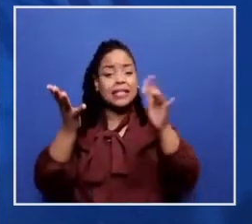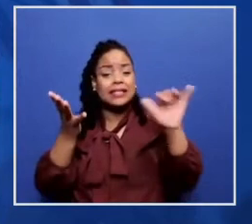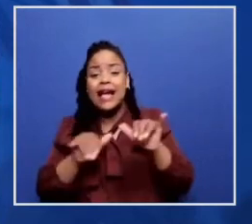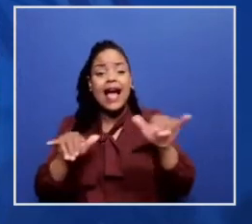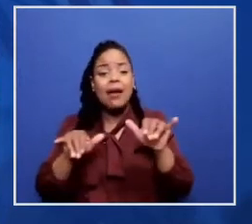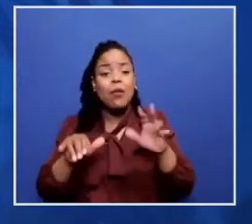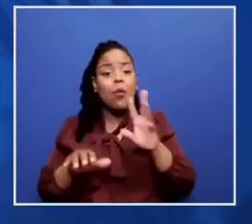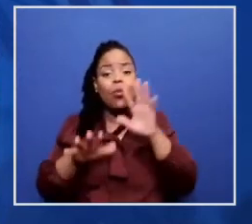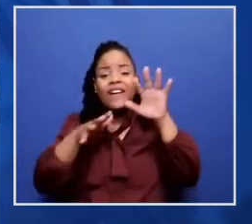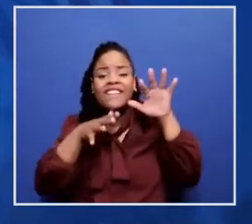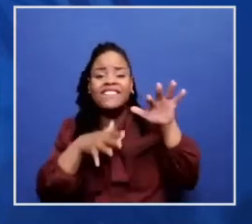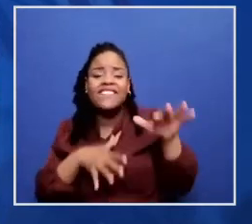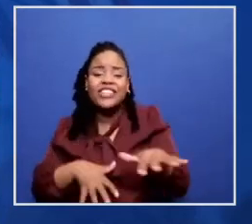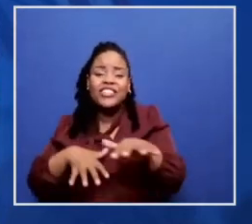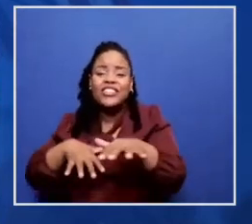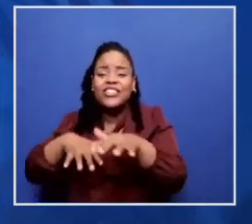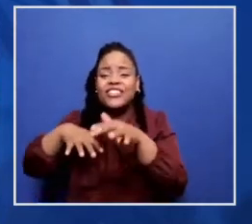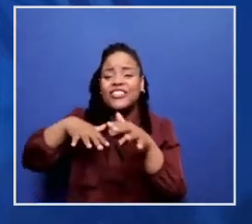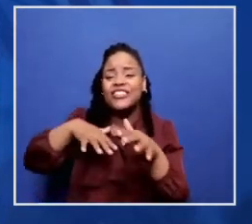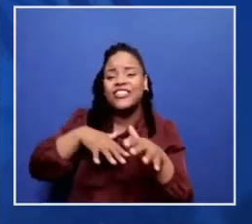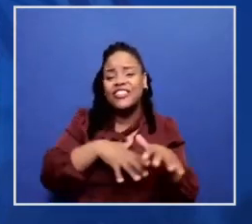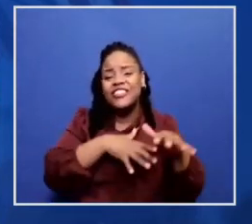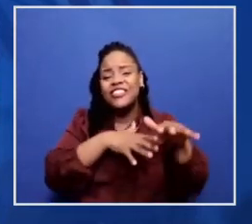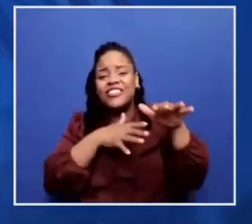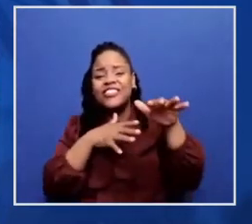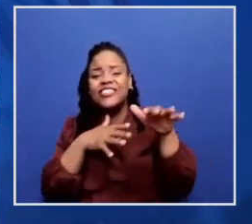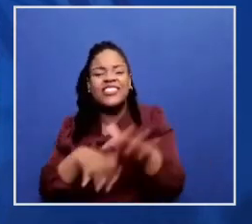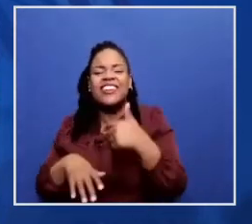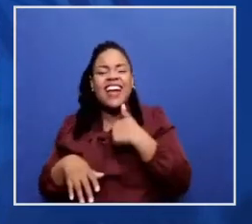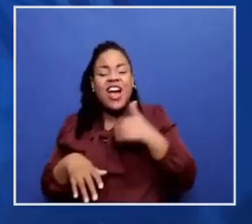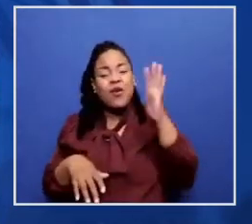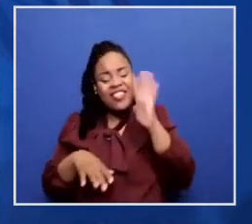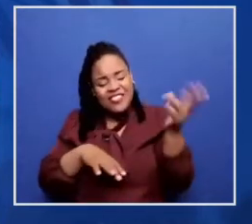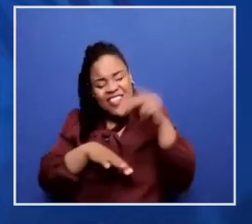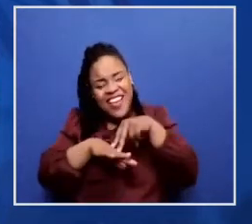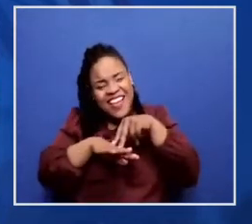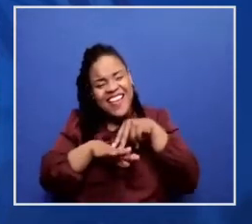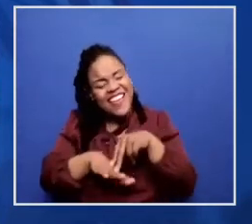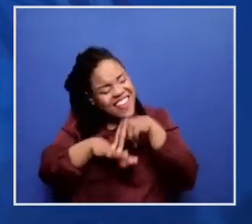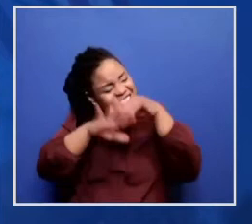the ache, I'll rise up, and I do it